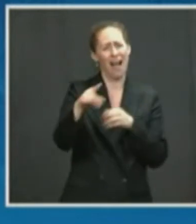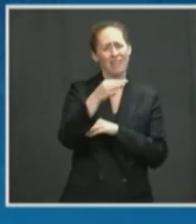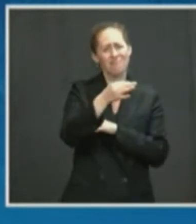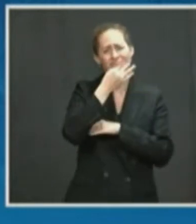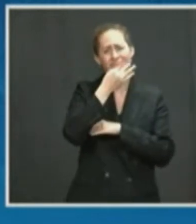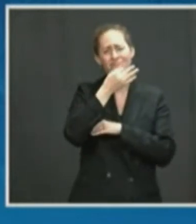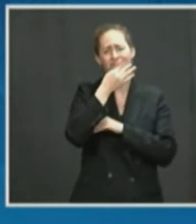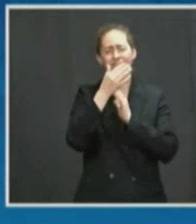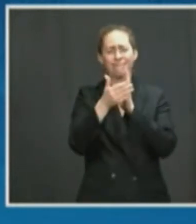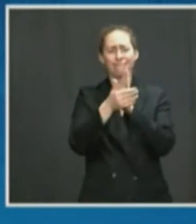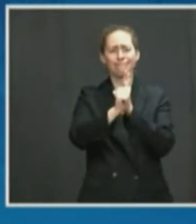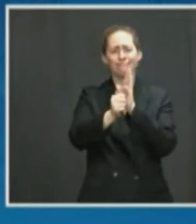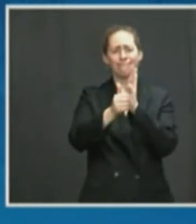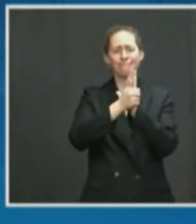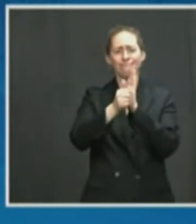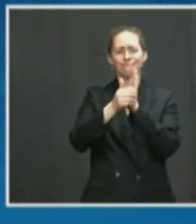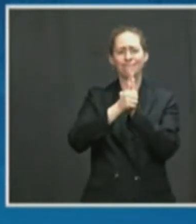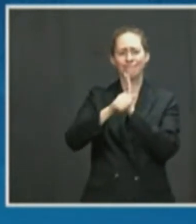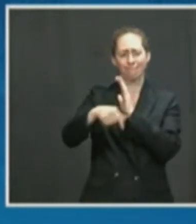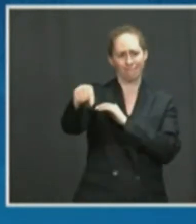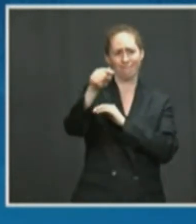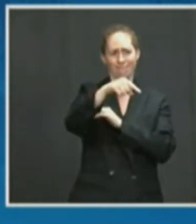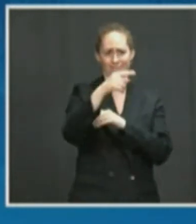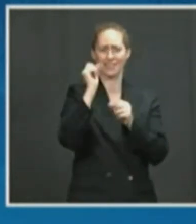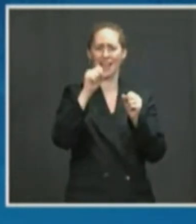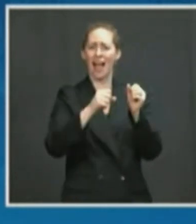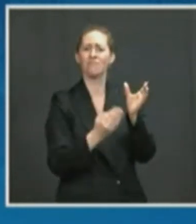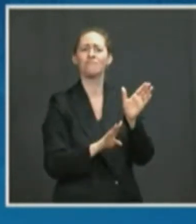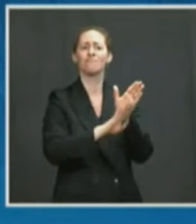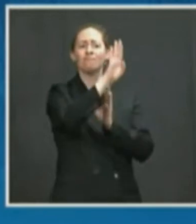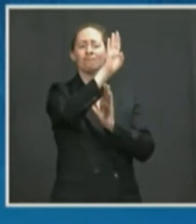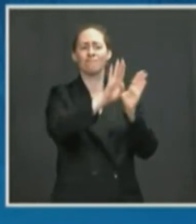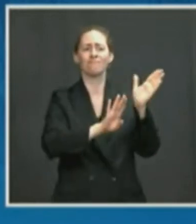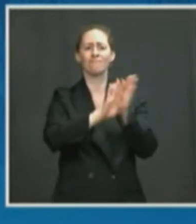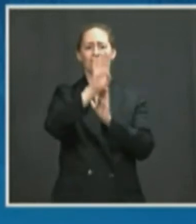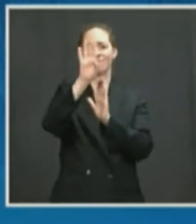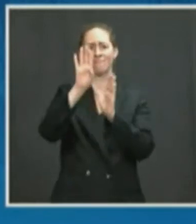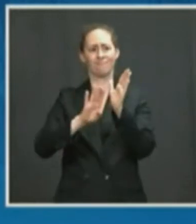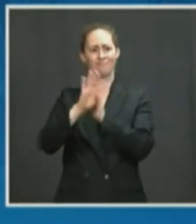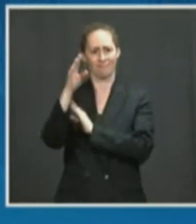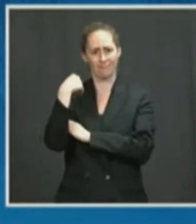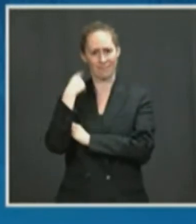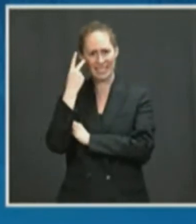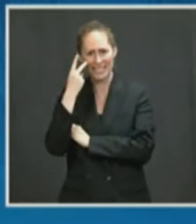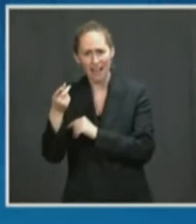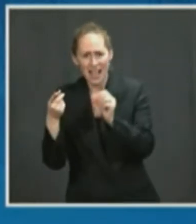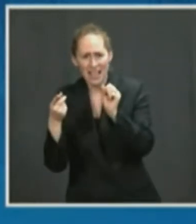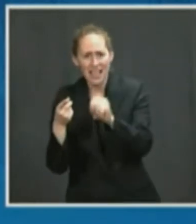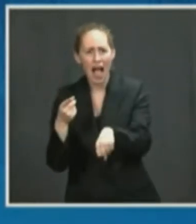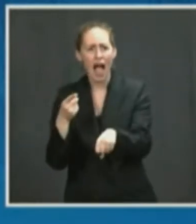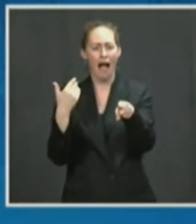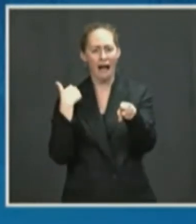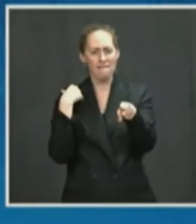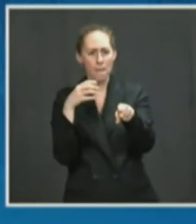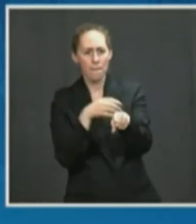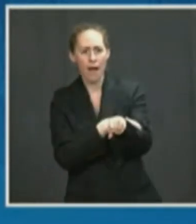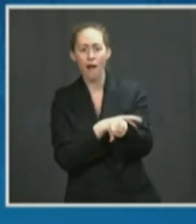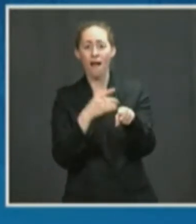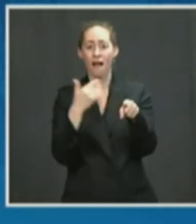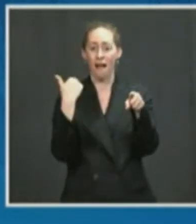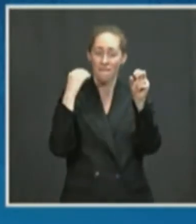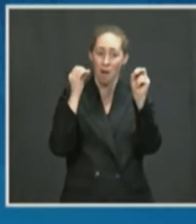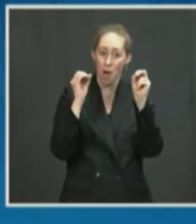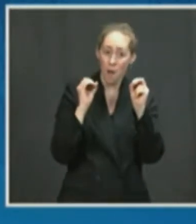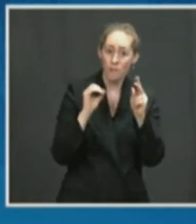to thrive when seen as someone who can be the source of investment for the